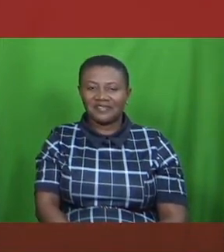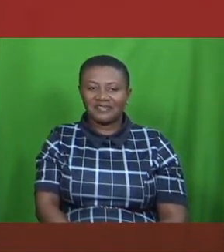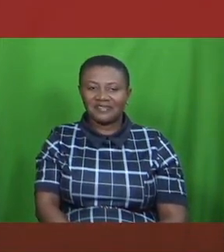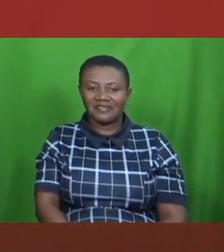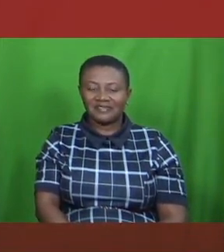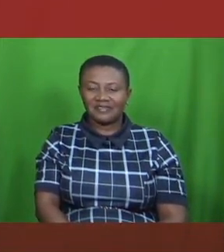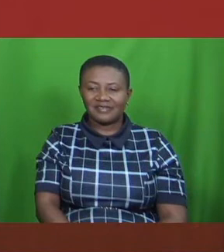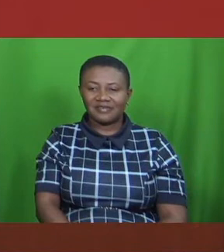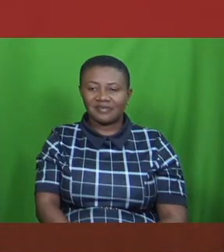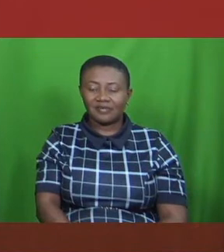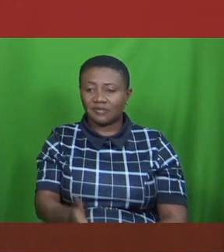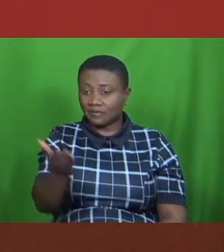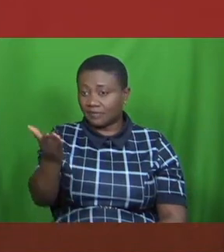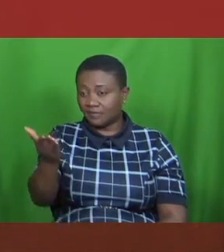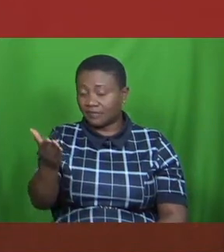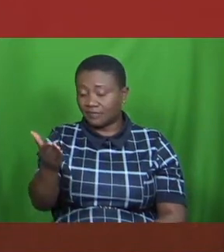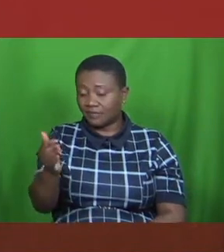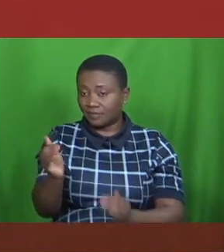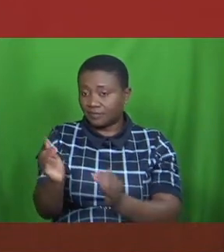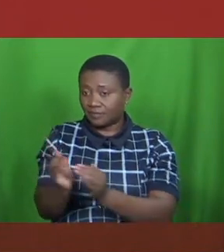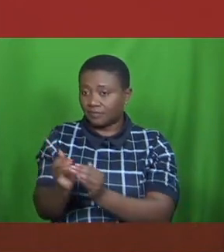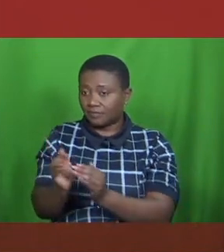Yes, Minority Leader.